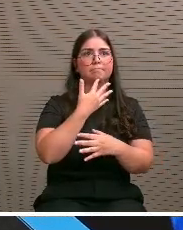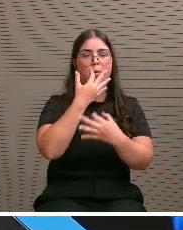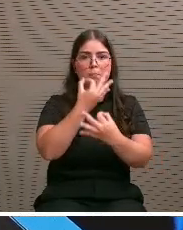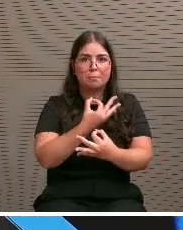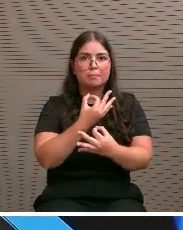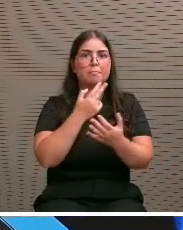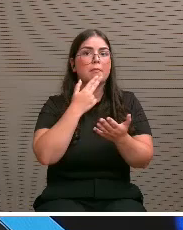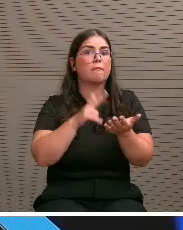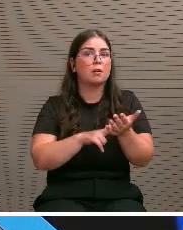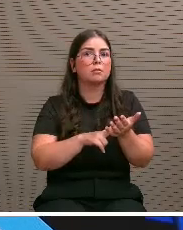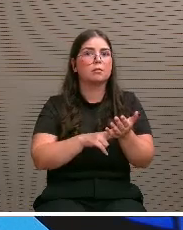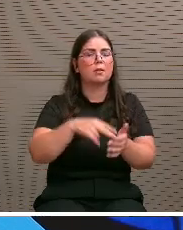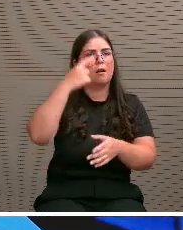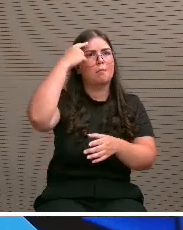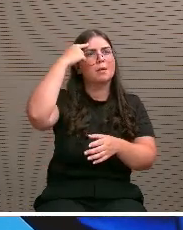Catholic.